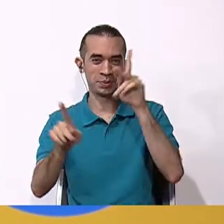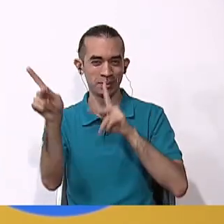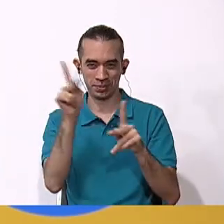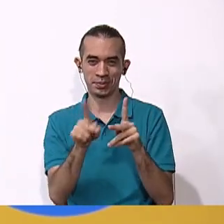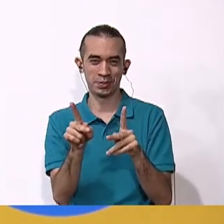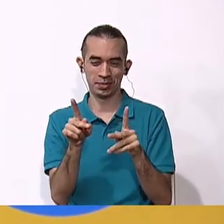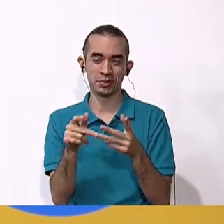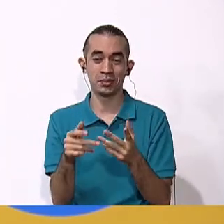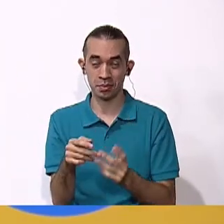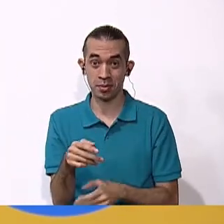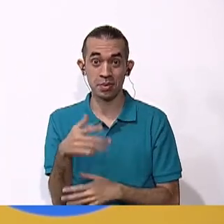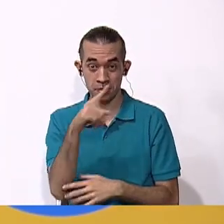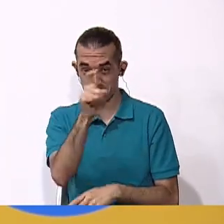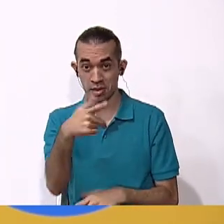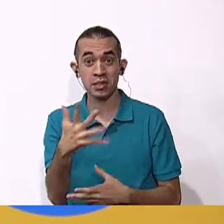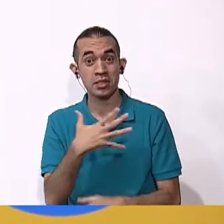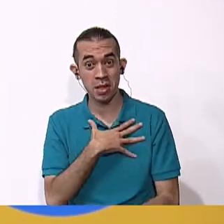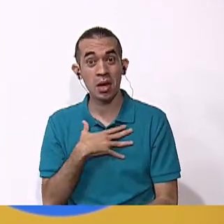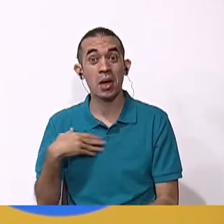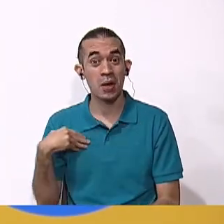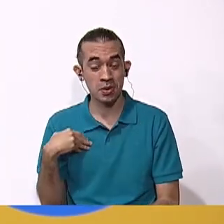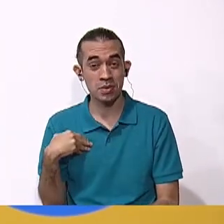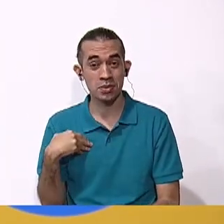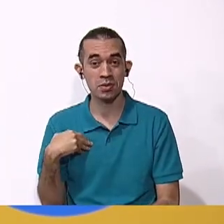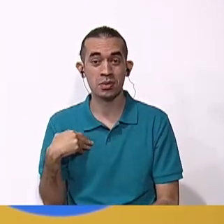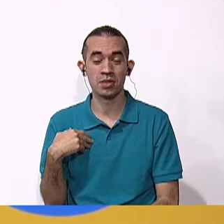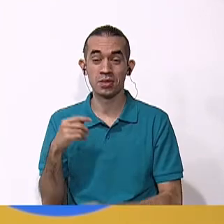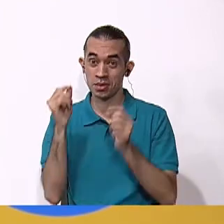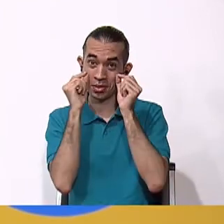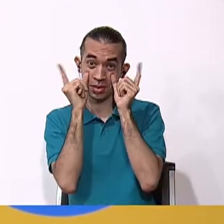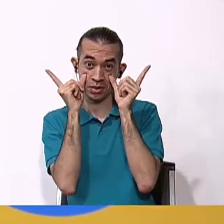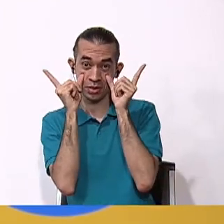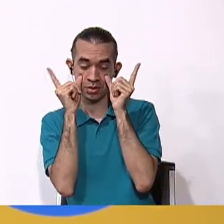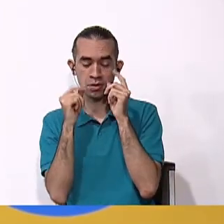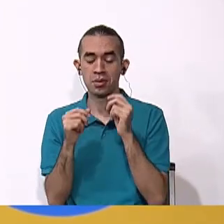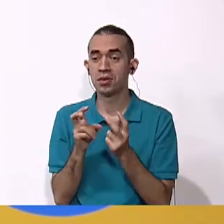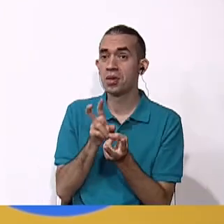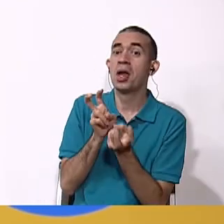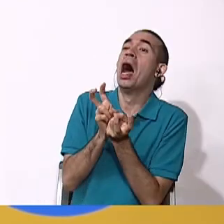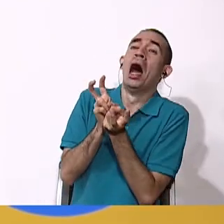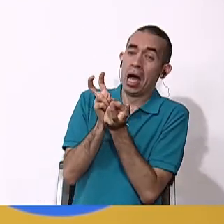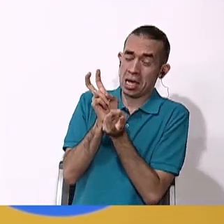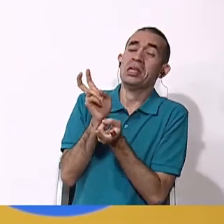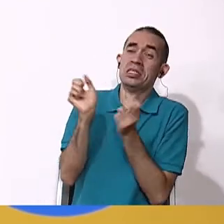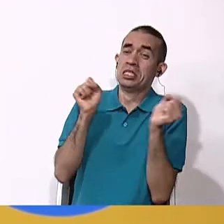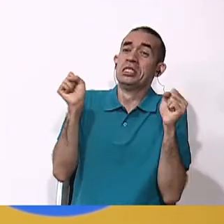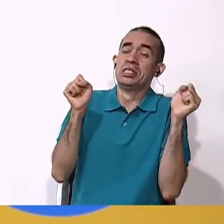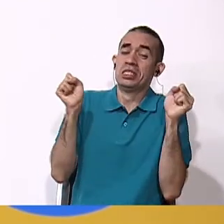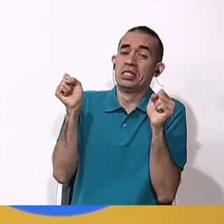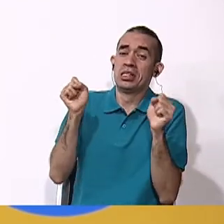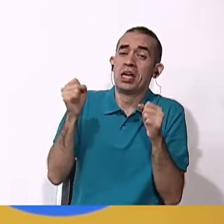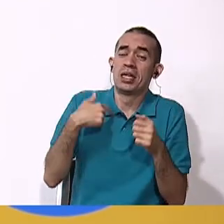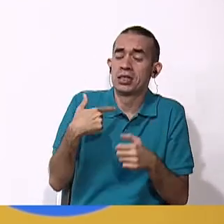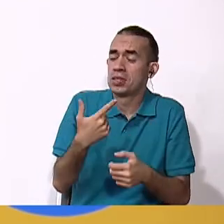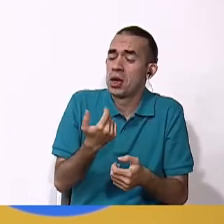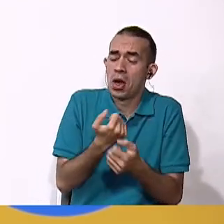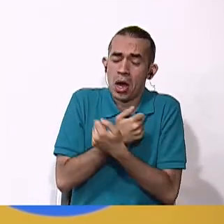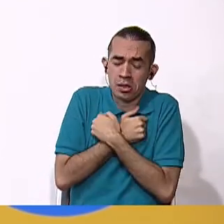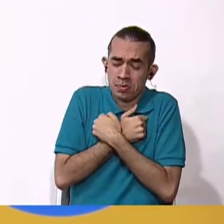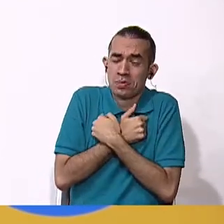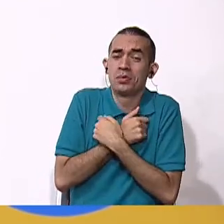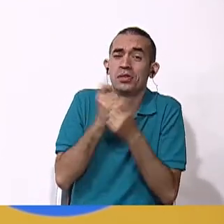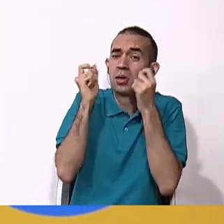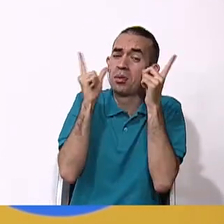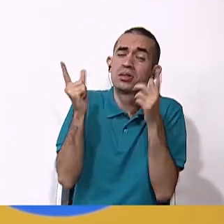school. Do you like the surprise hypo? Oh, yes, teacher. I love the